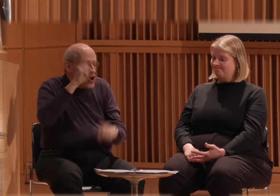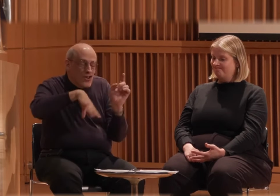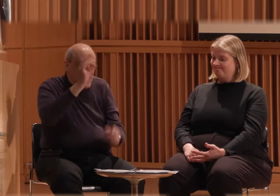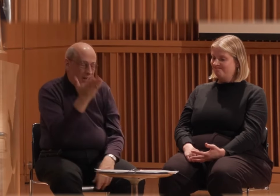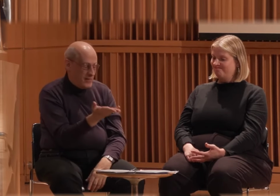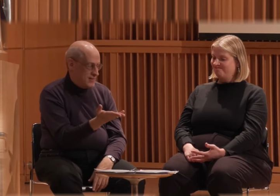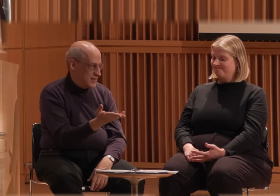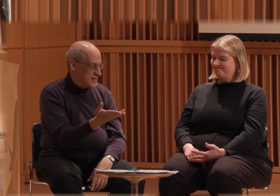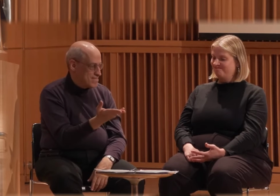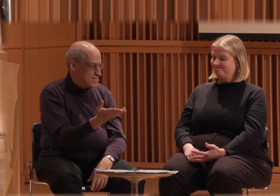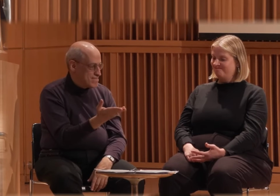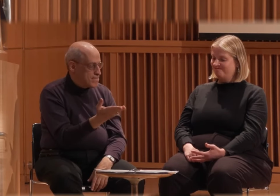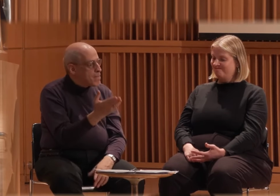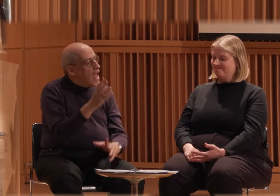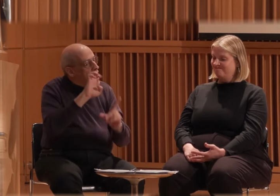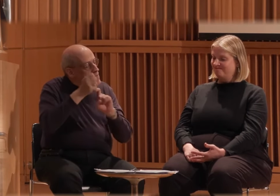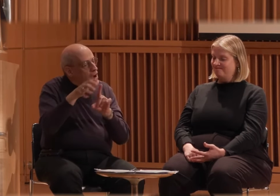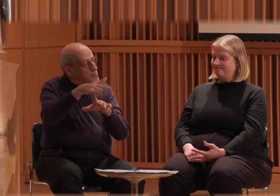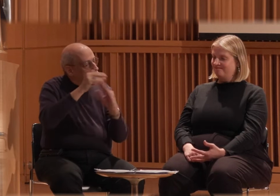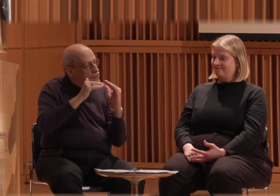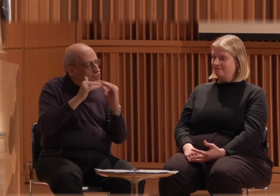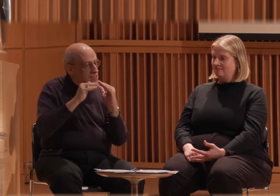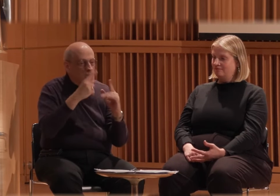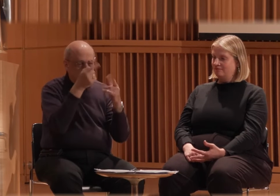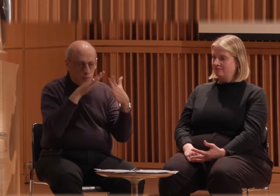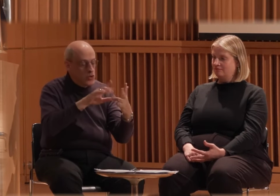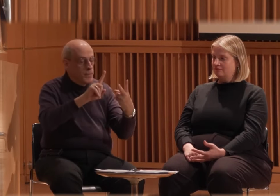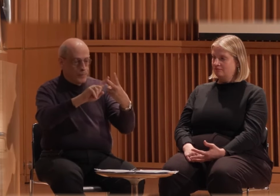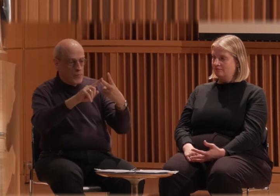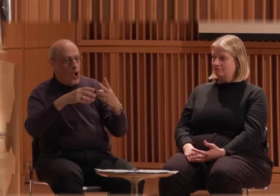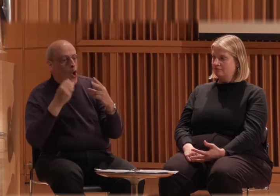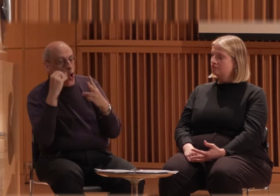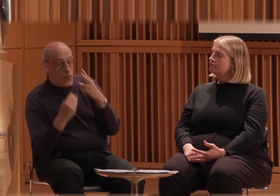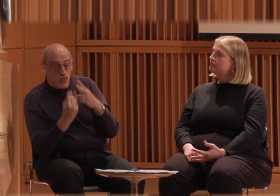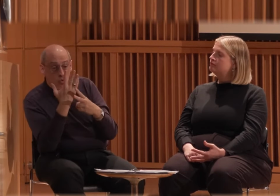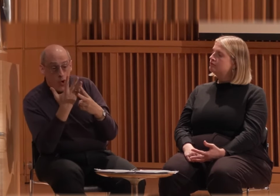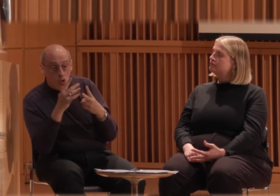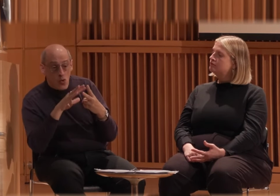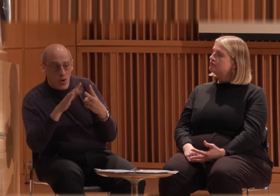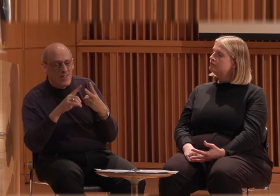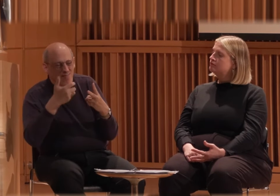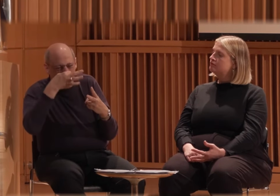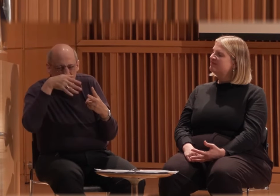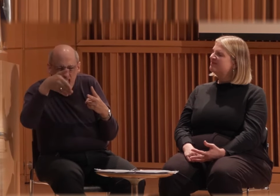So environmental justice is one. The second homegrown story is not too far from